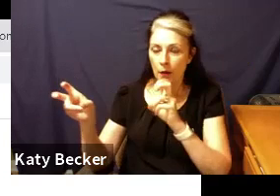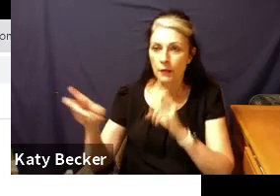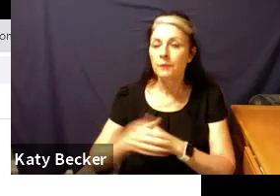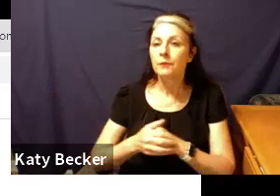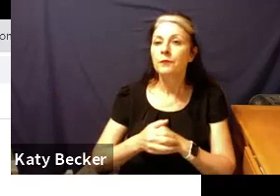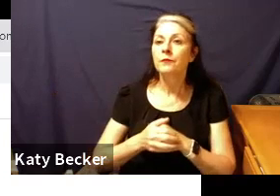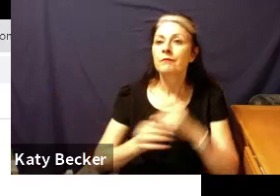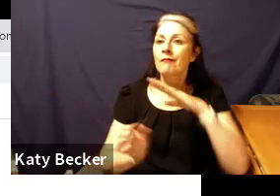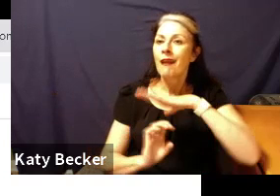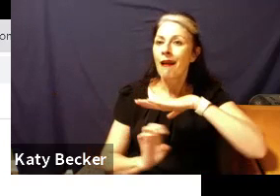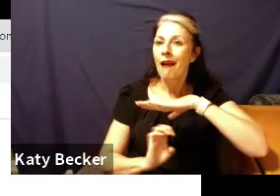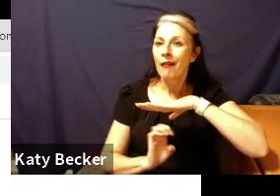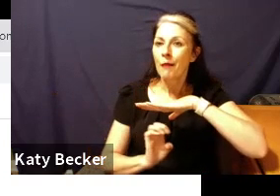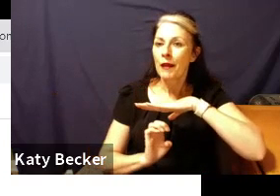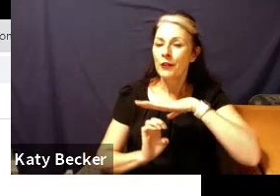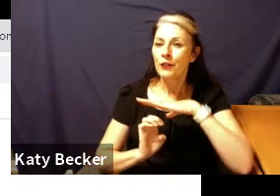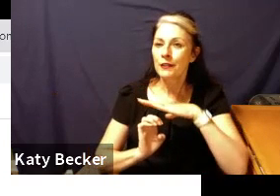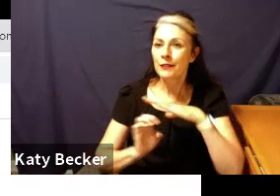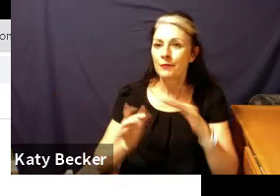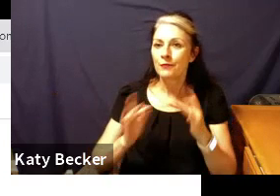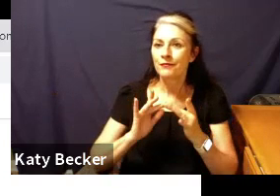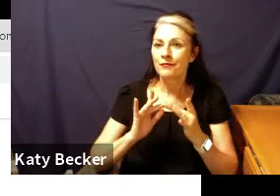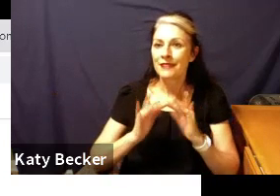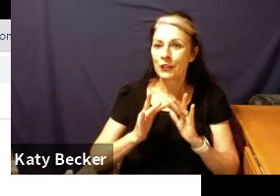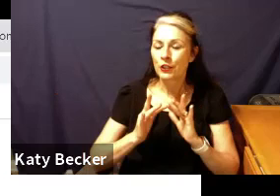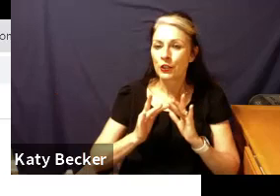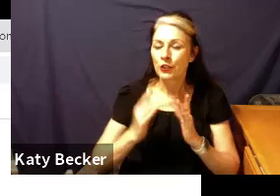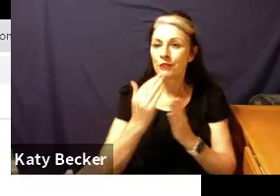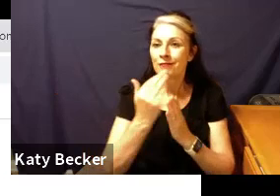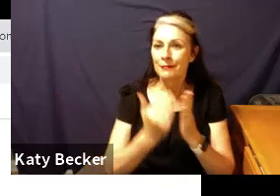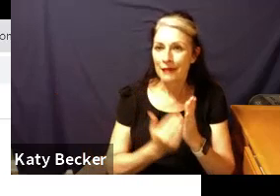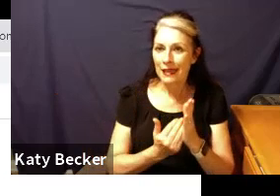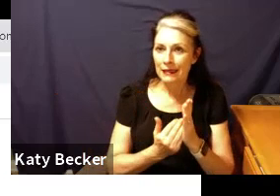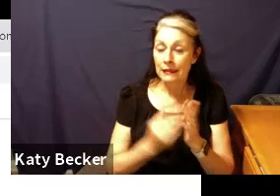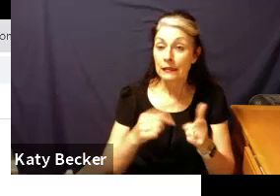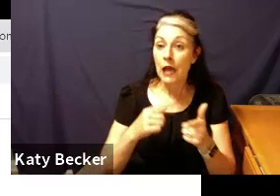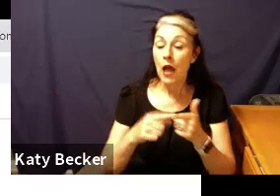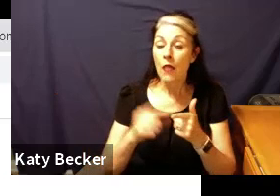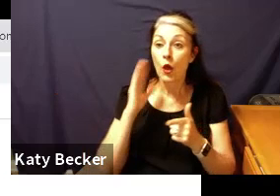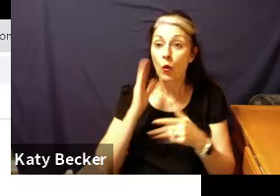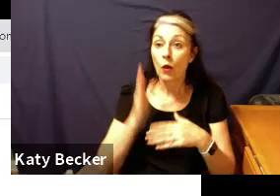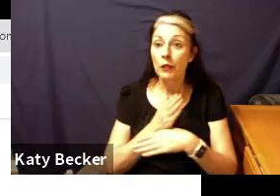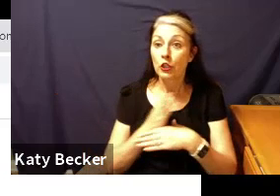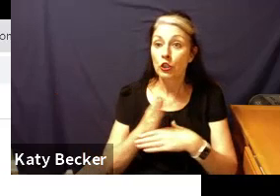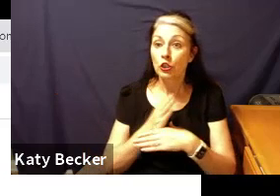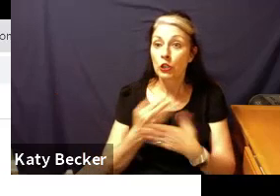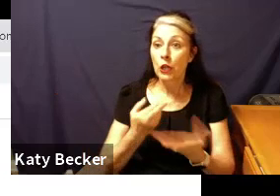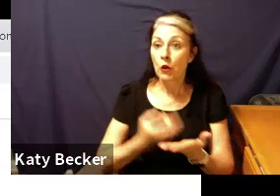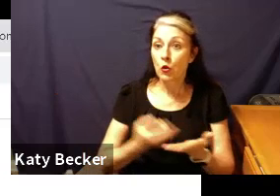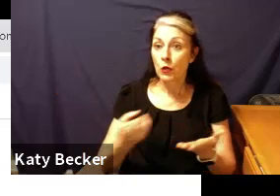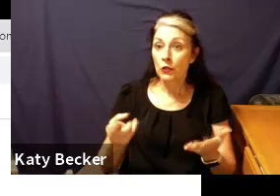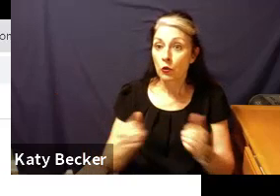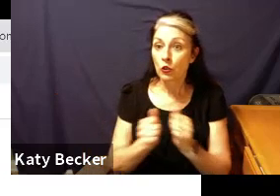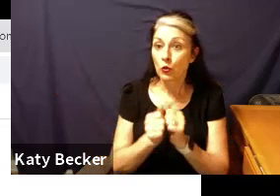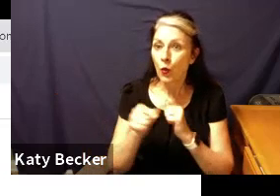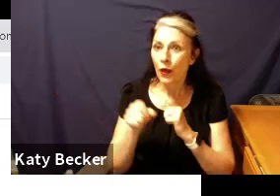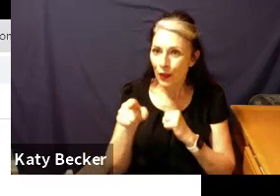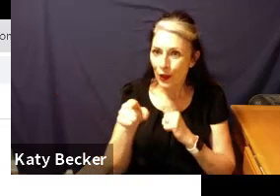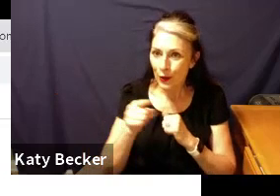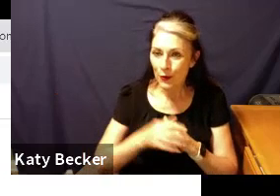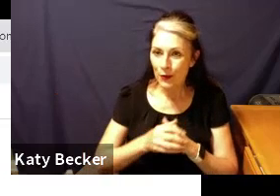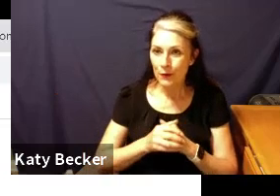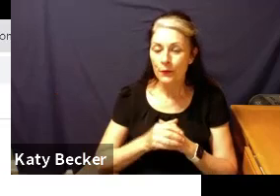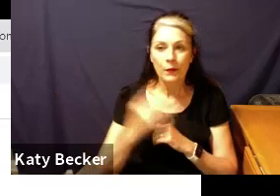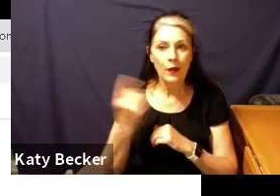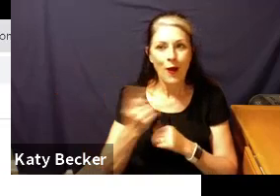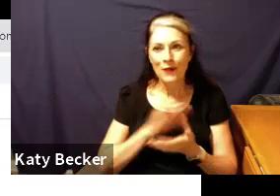our elementary digital citizenship lessons, and she will be sharing some resources with you. It's